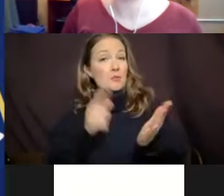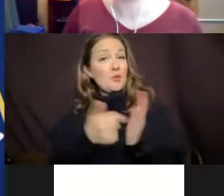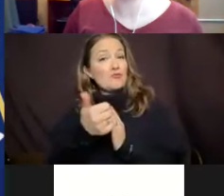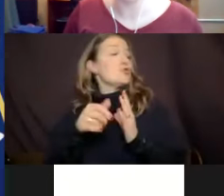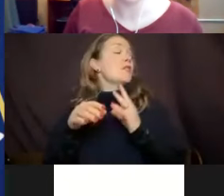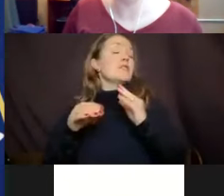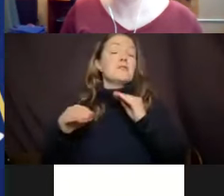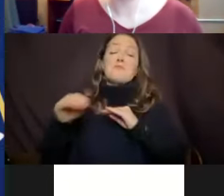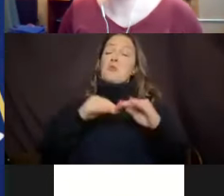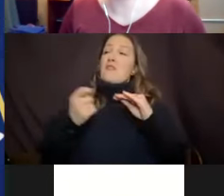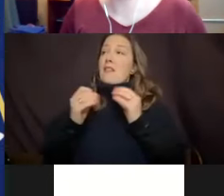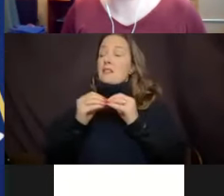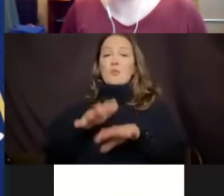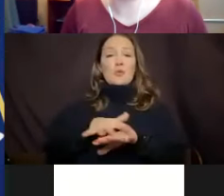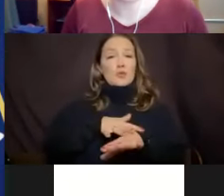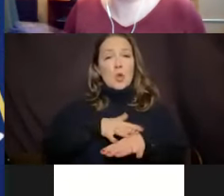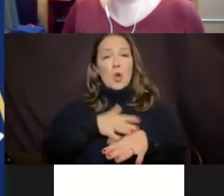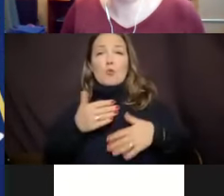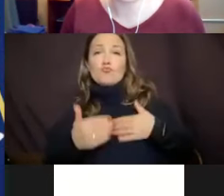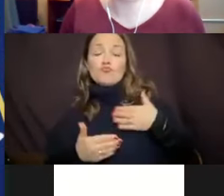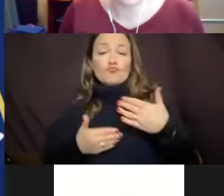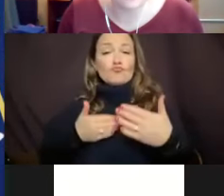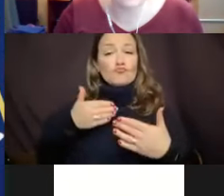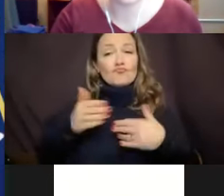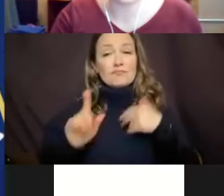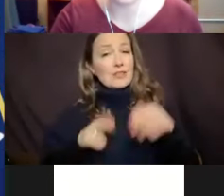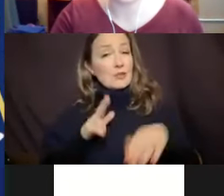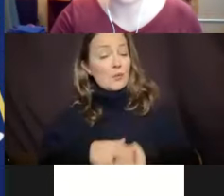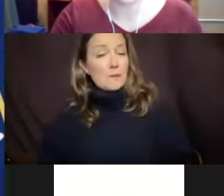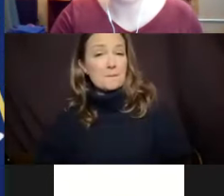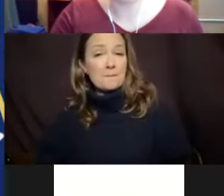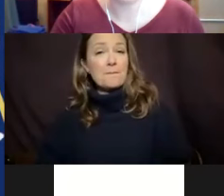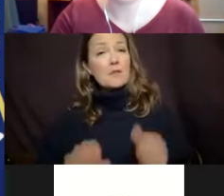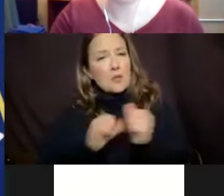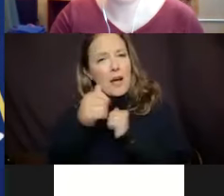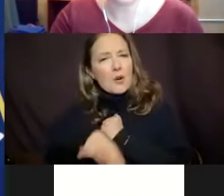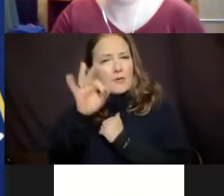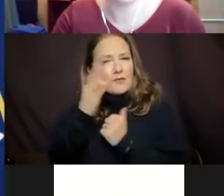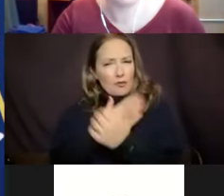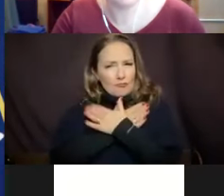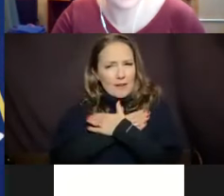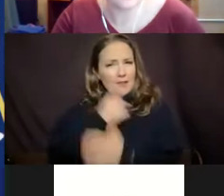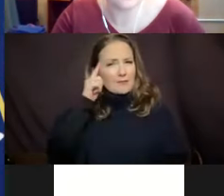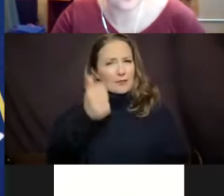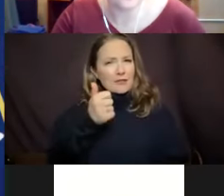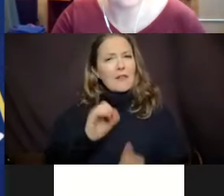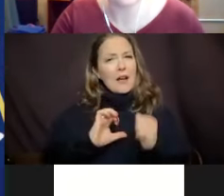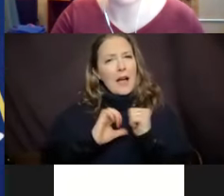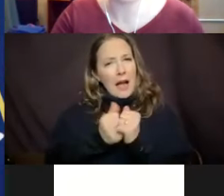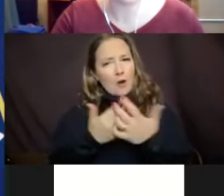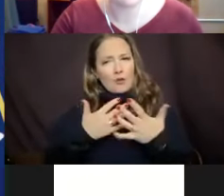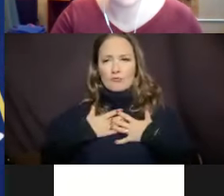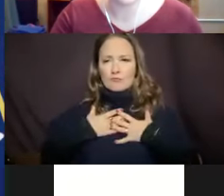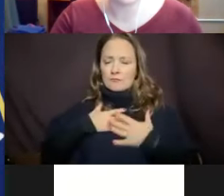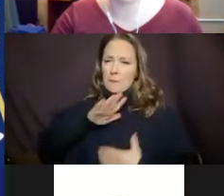season, and that's normal. So, how can you find rest for your inner self? How can you invite your soul